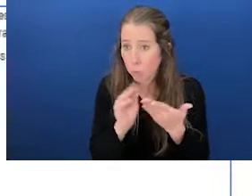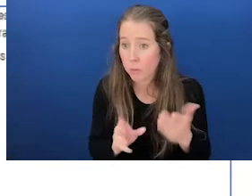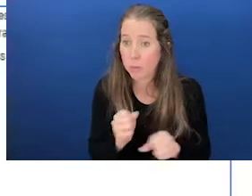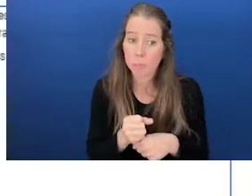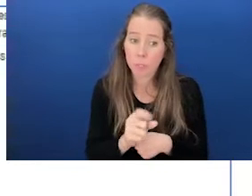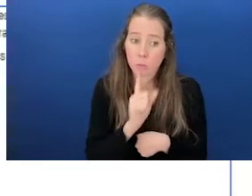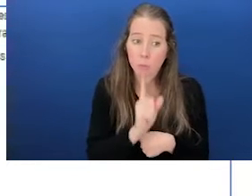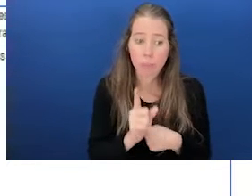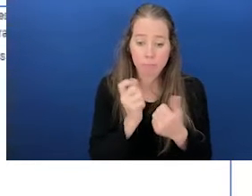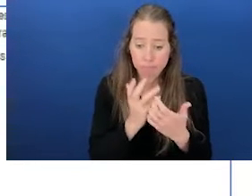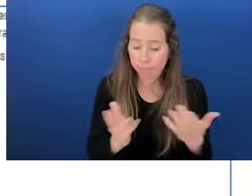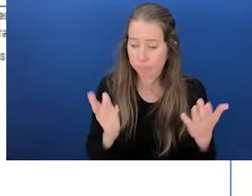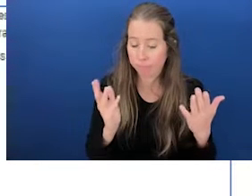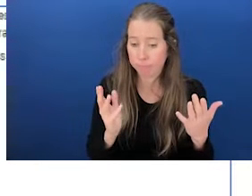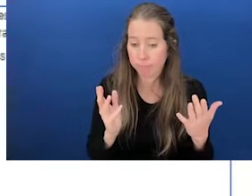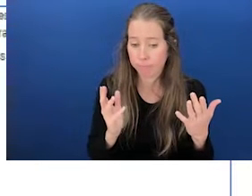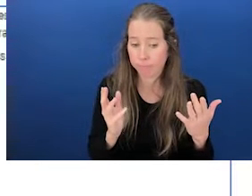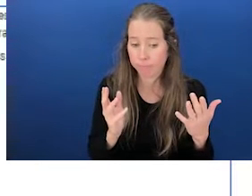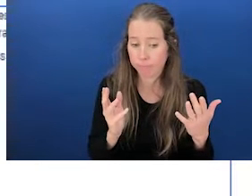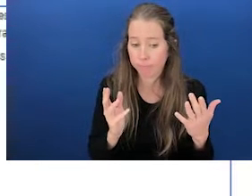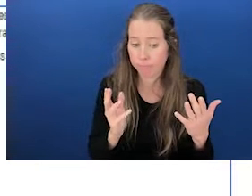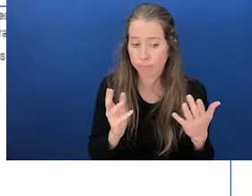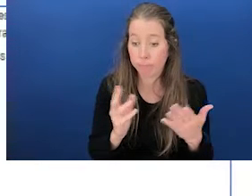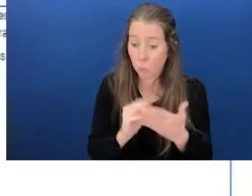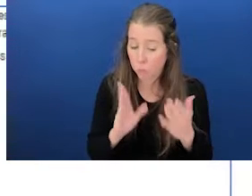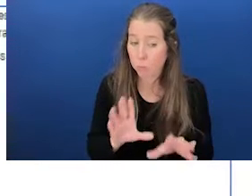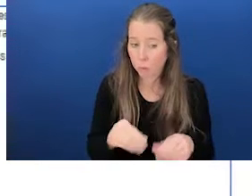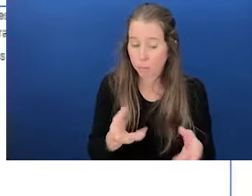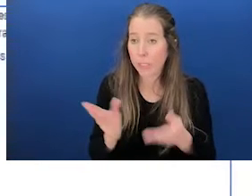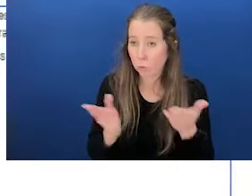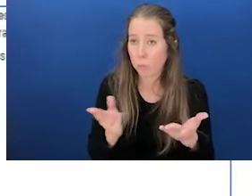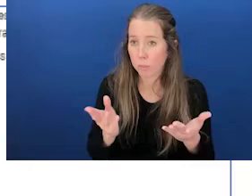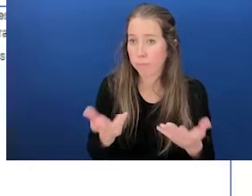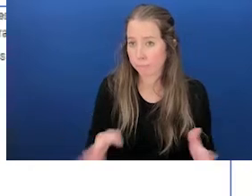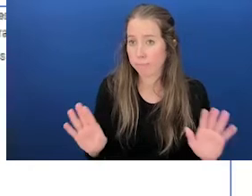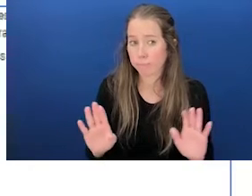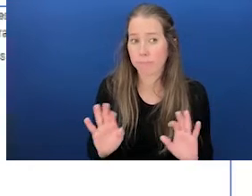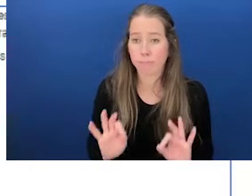that all of those services, the student was provided services.